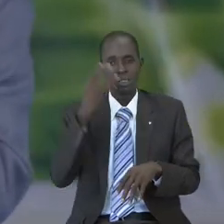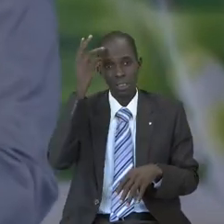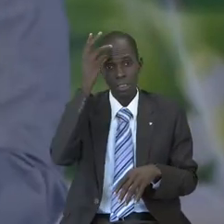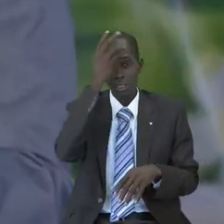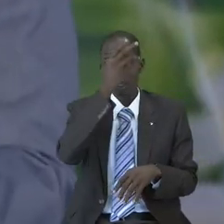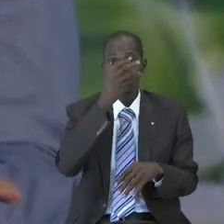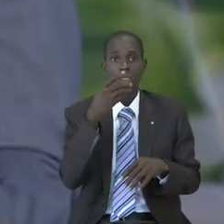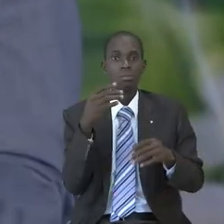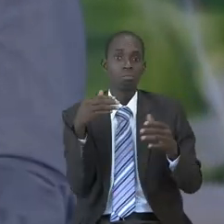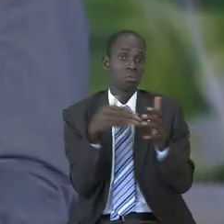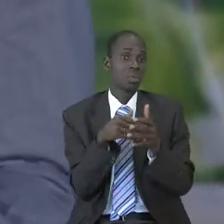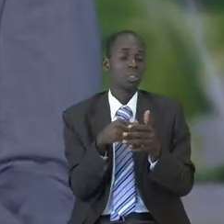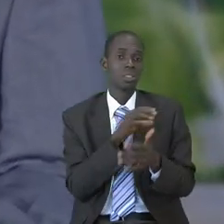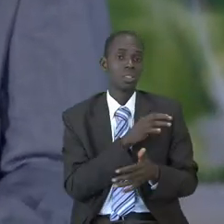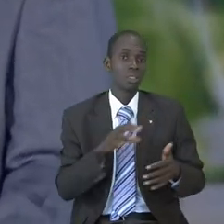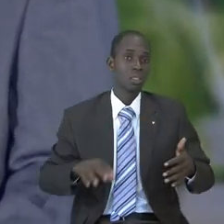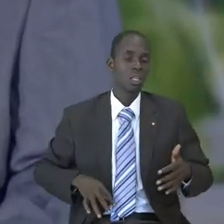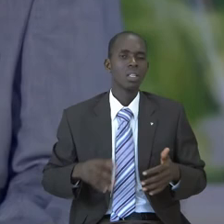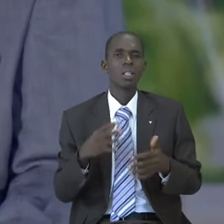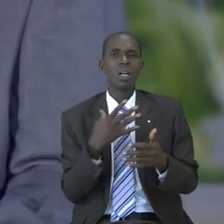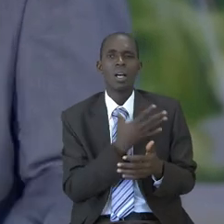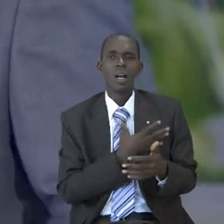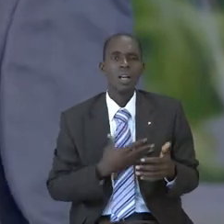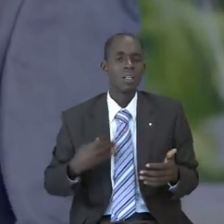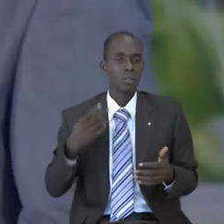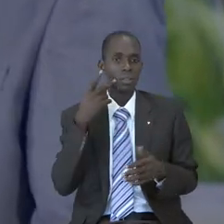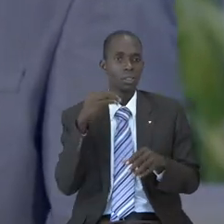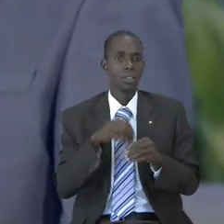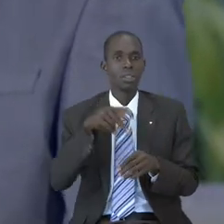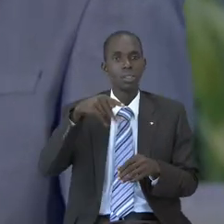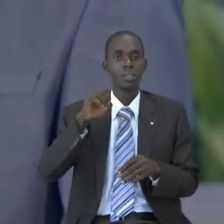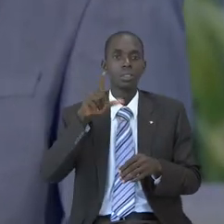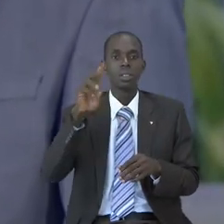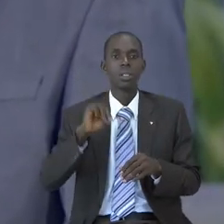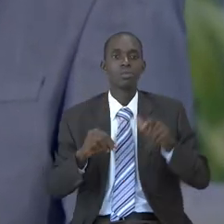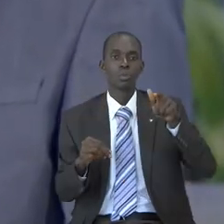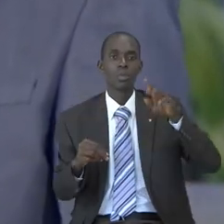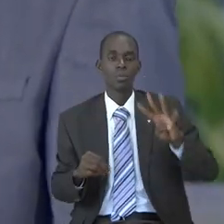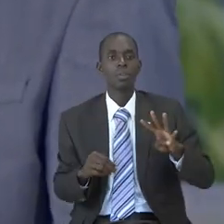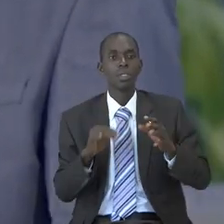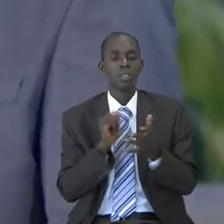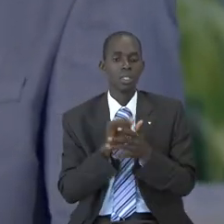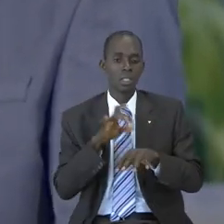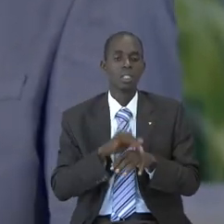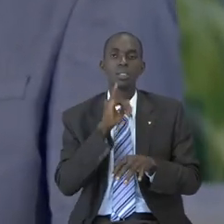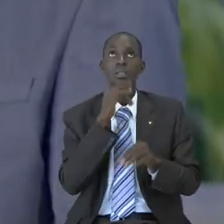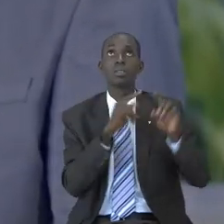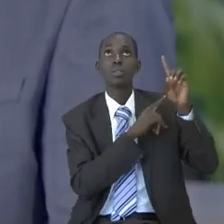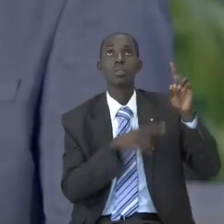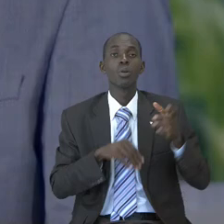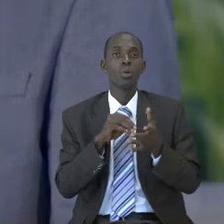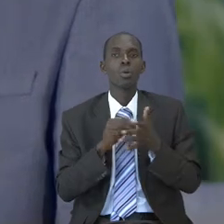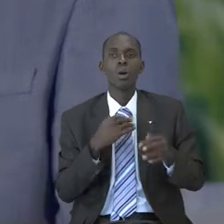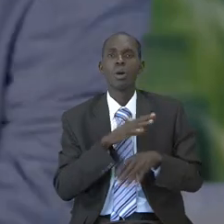to negate everything we have in Psalm 24, that the earth is the Lord's and the world and all